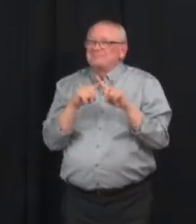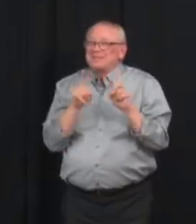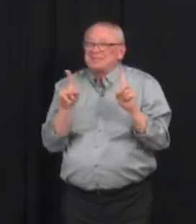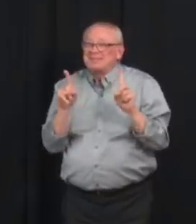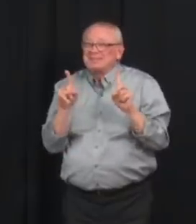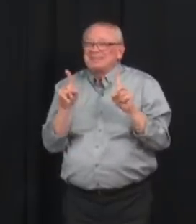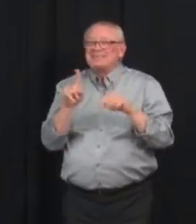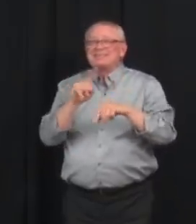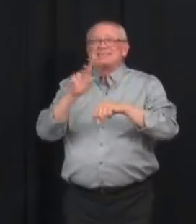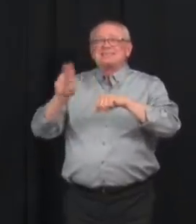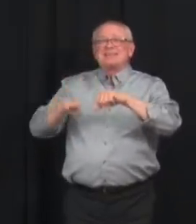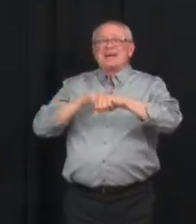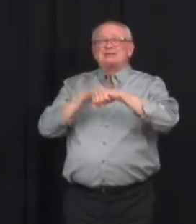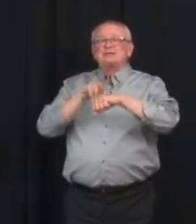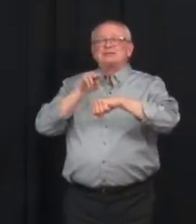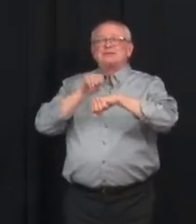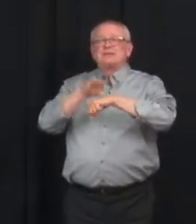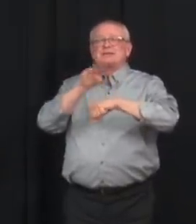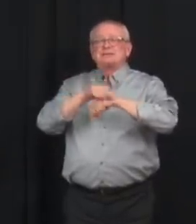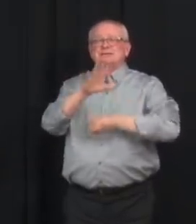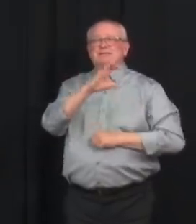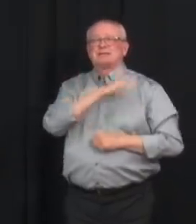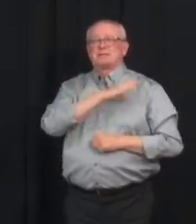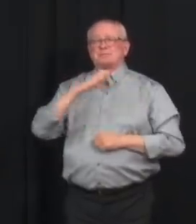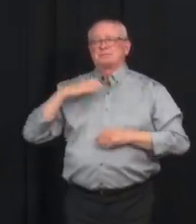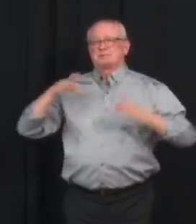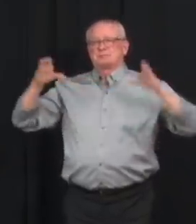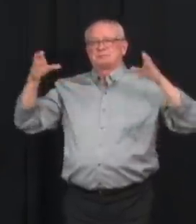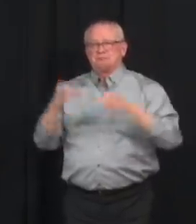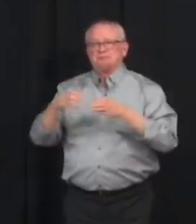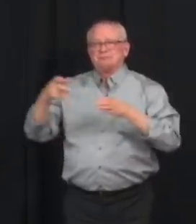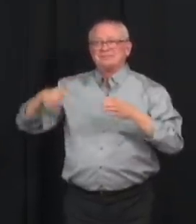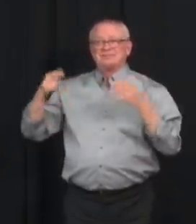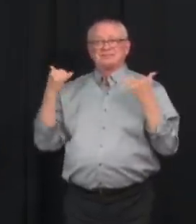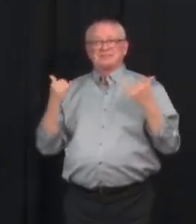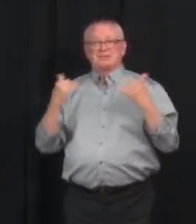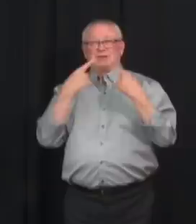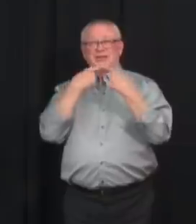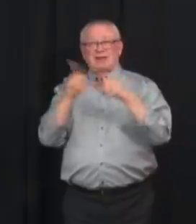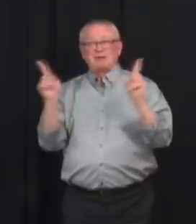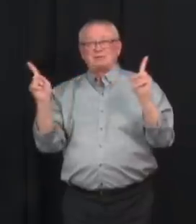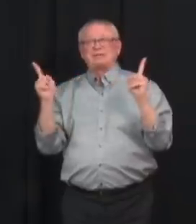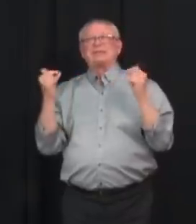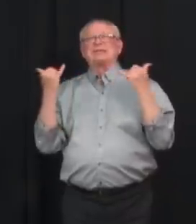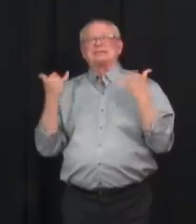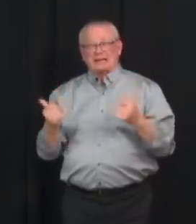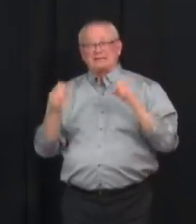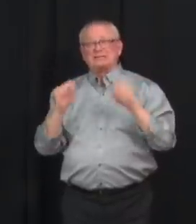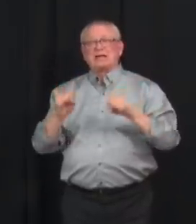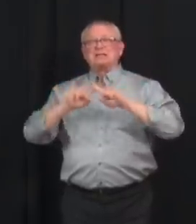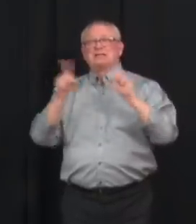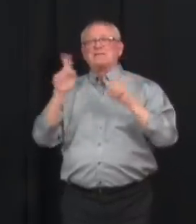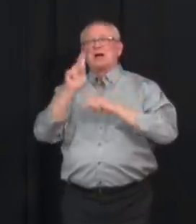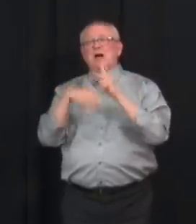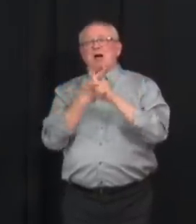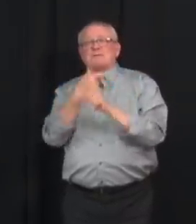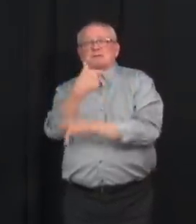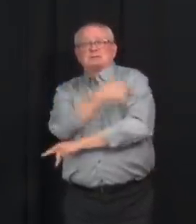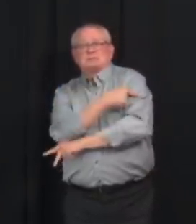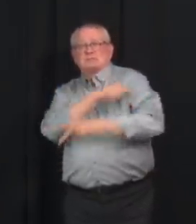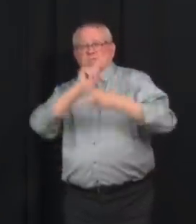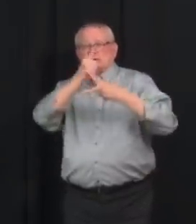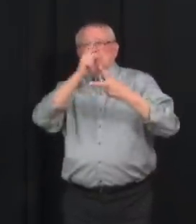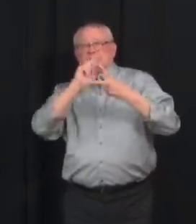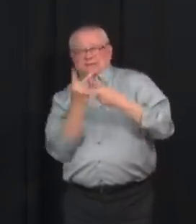that mRNA vaccines, Pfizer and Moderna, can be used interchangeably for second doses if needed.